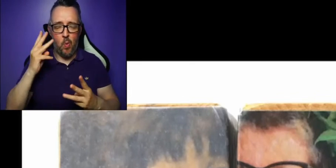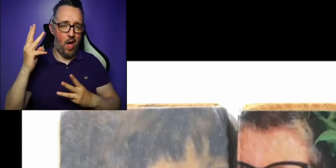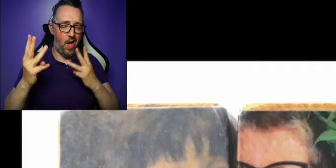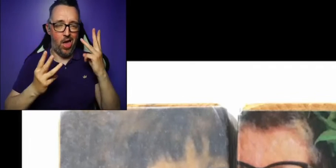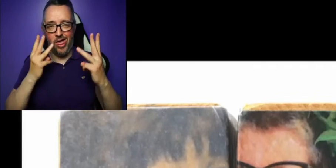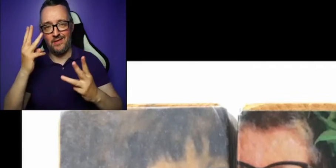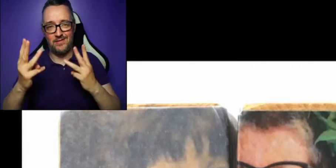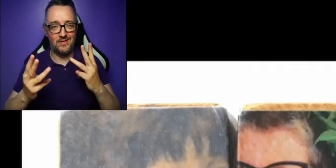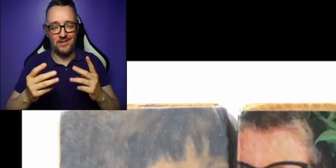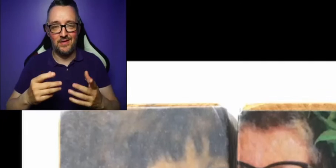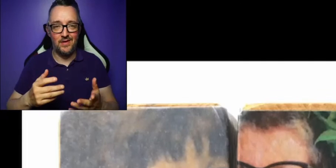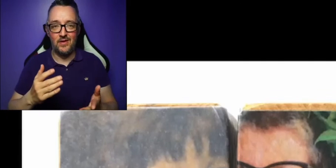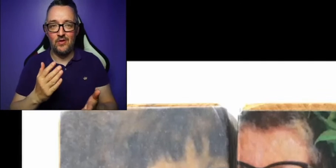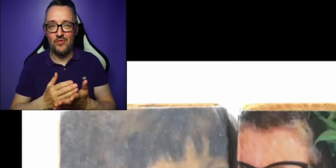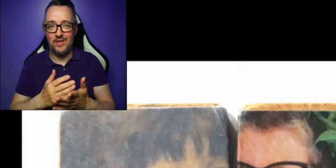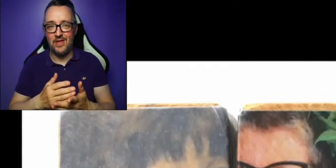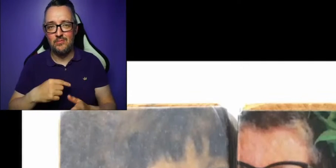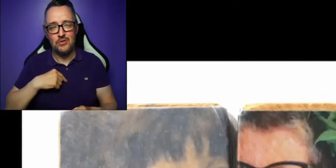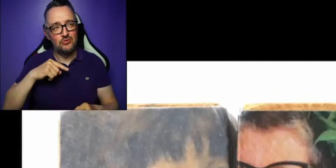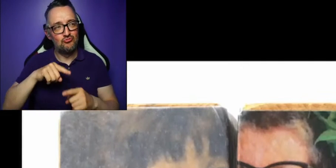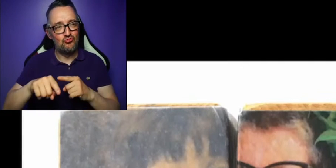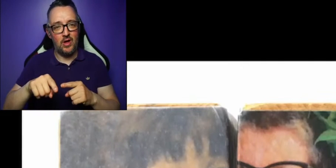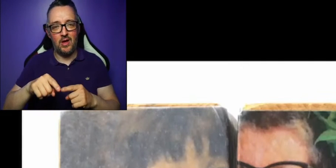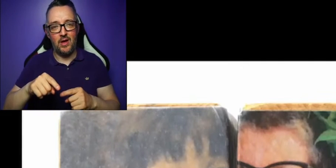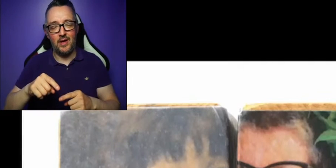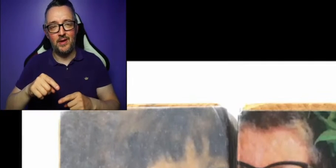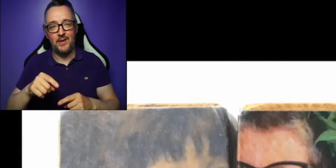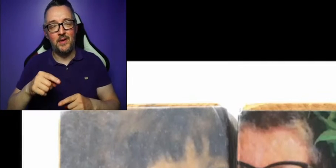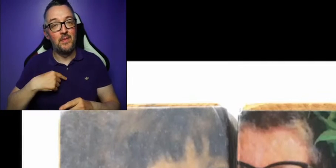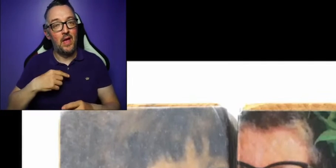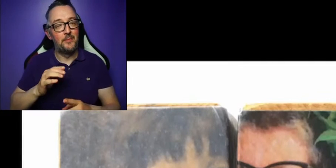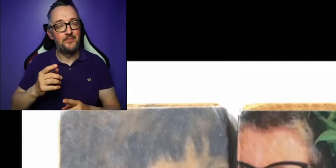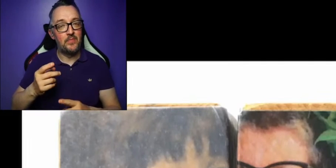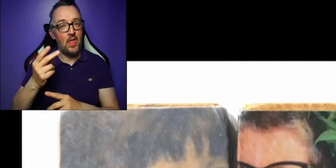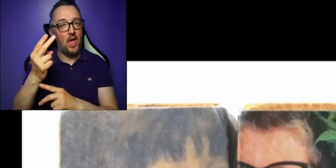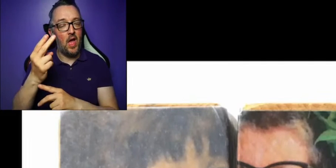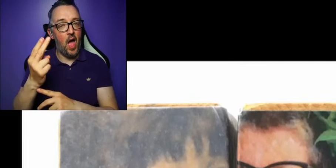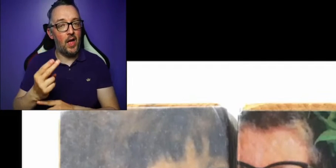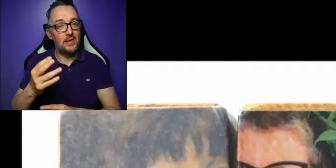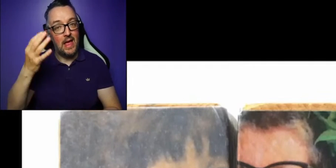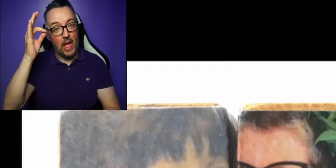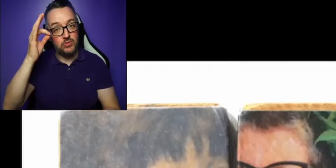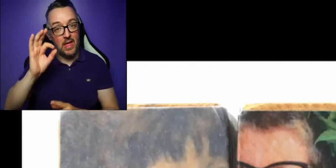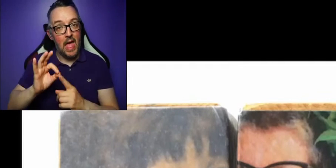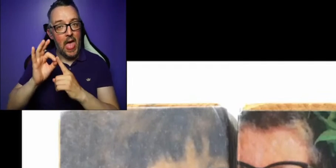concept of rewilding myself as well, which didn't quite come through in my Arts Council application, but